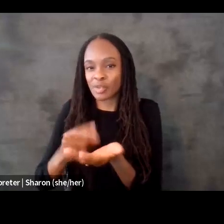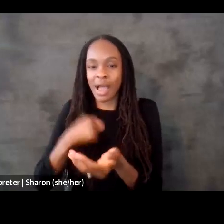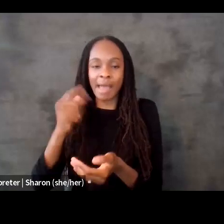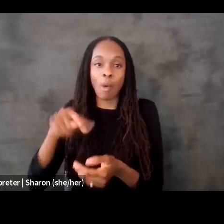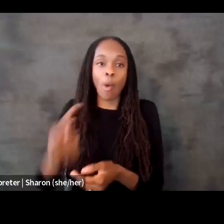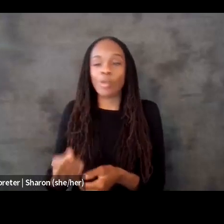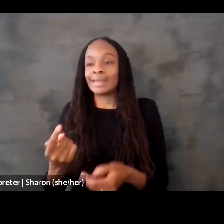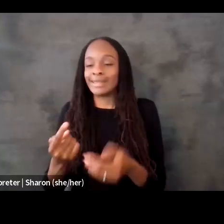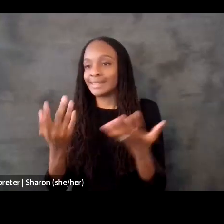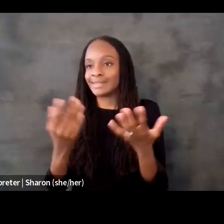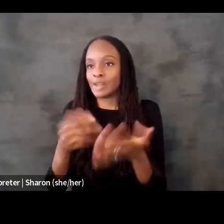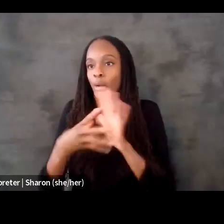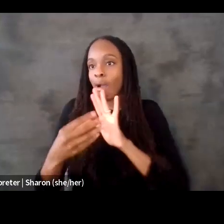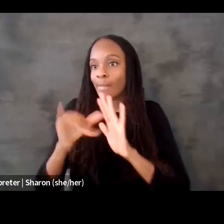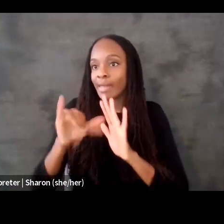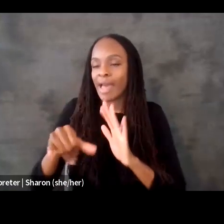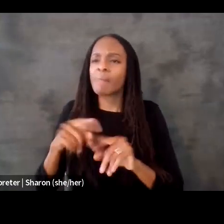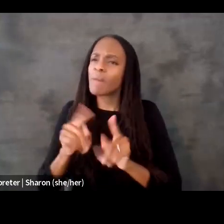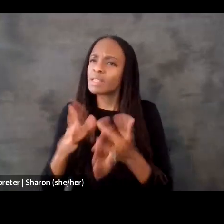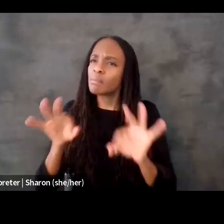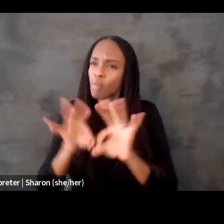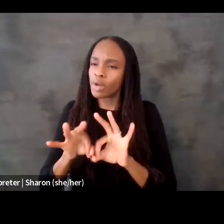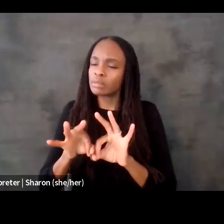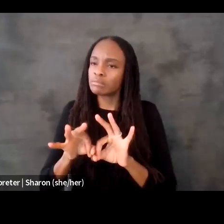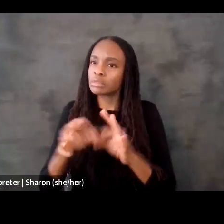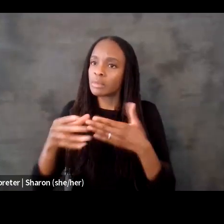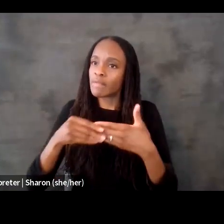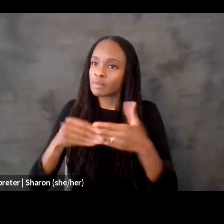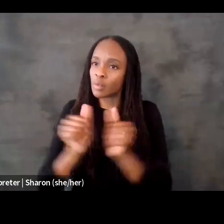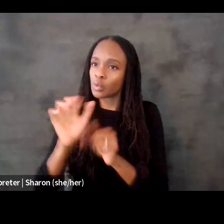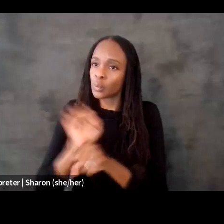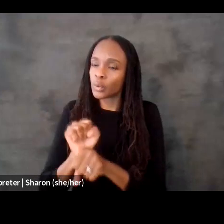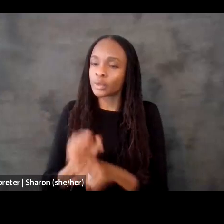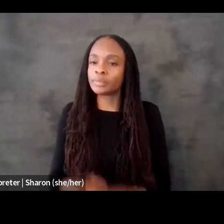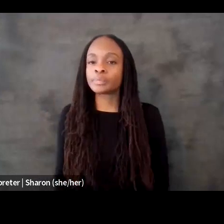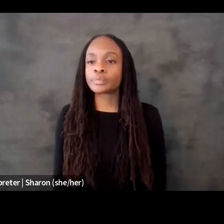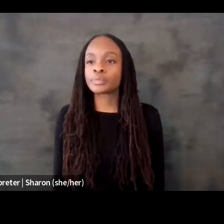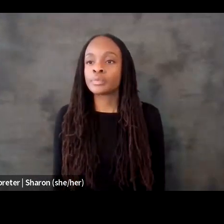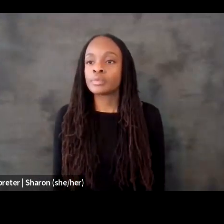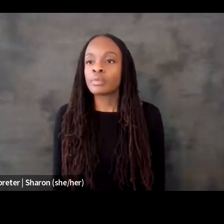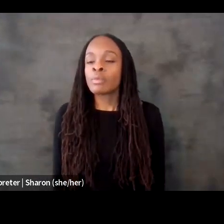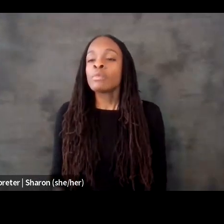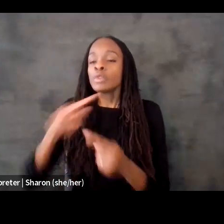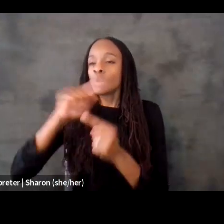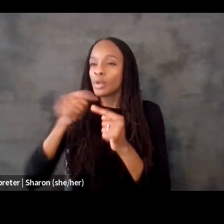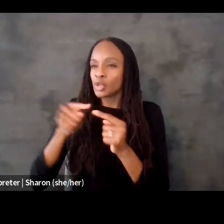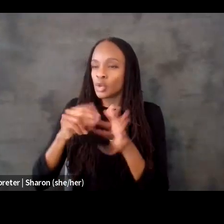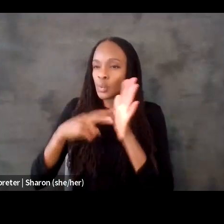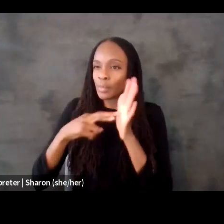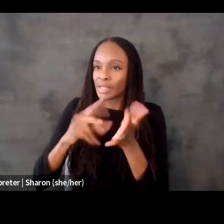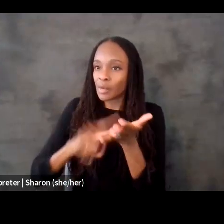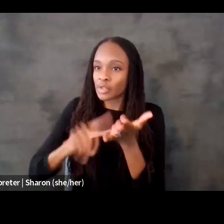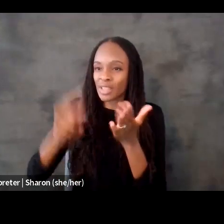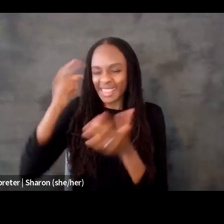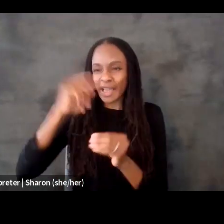it's really important to be able to be flexible in that. The other piece is when you're representing research is to think about the use